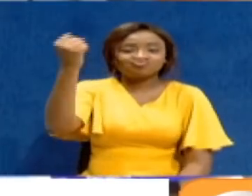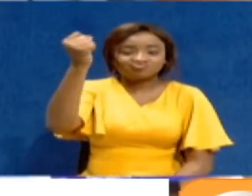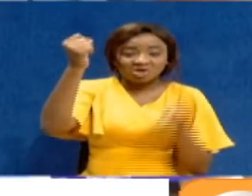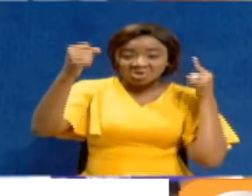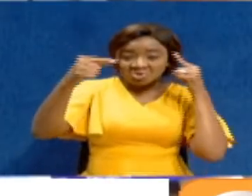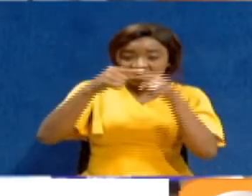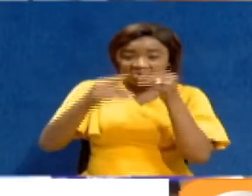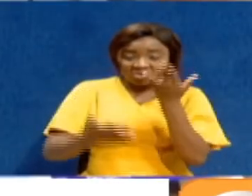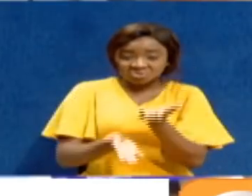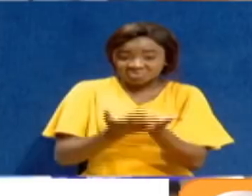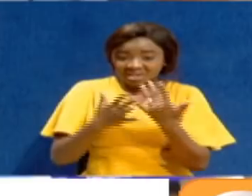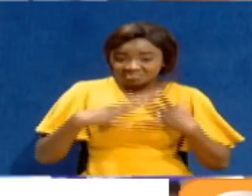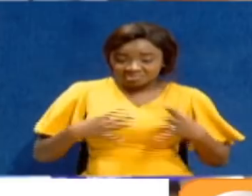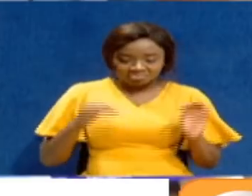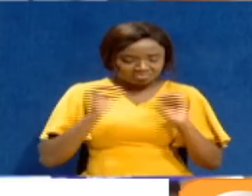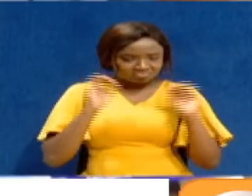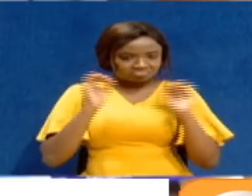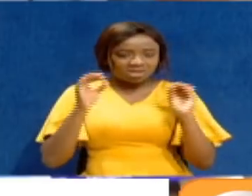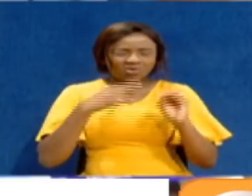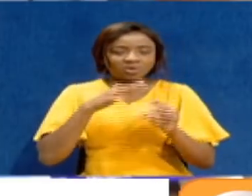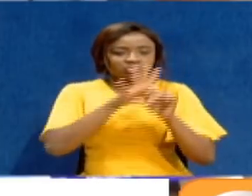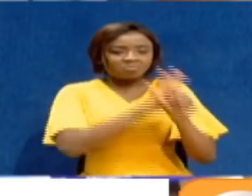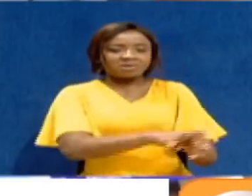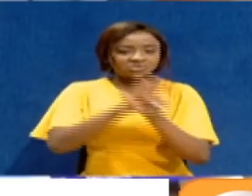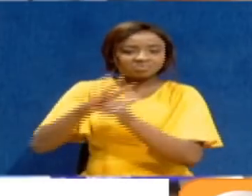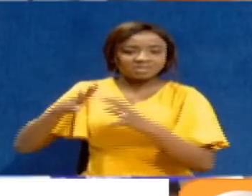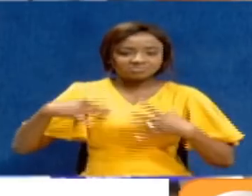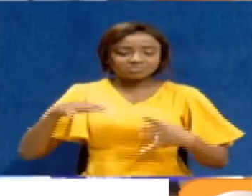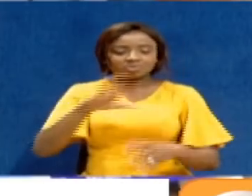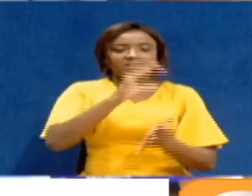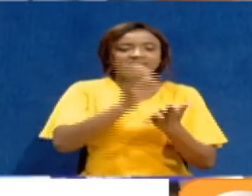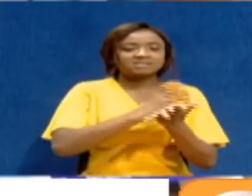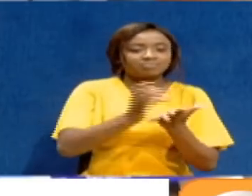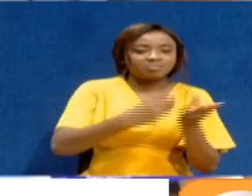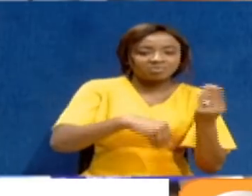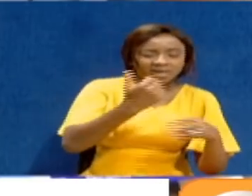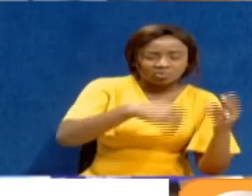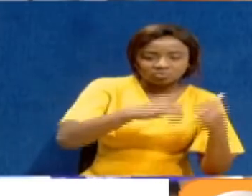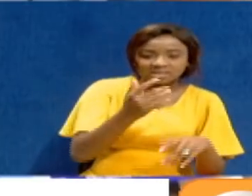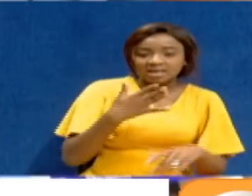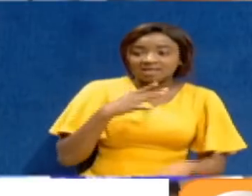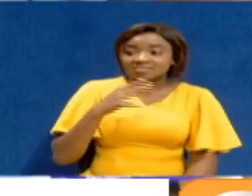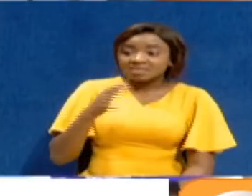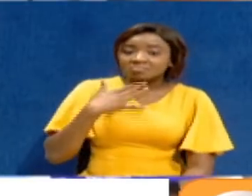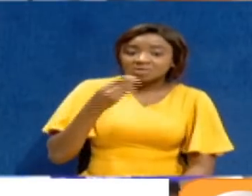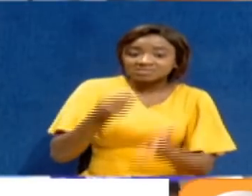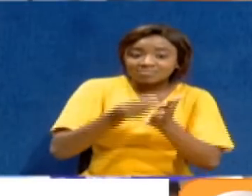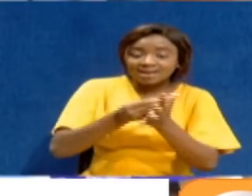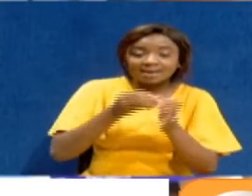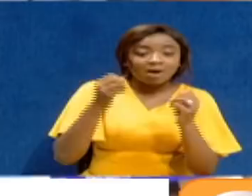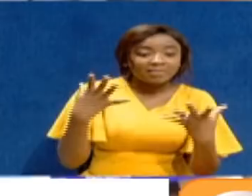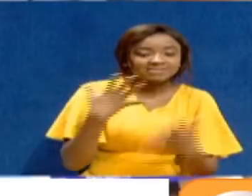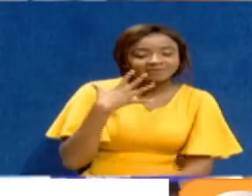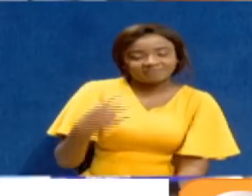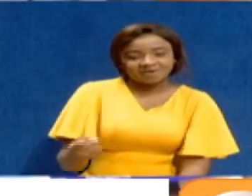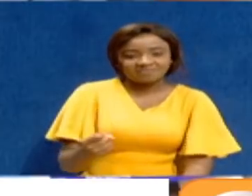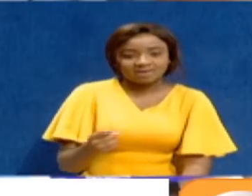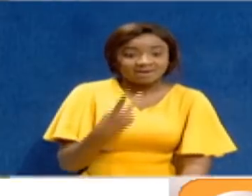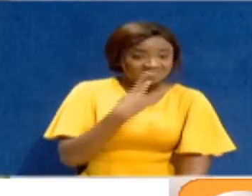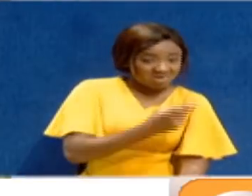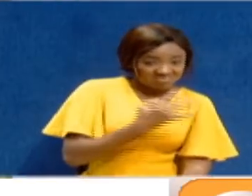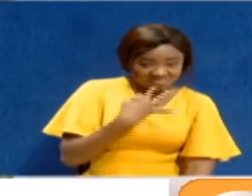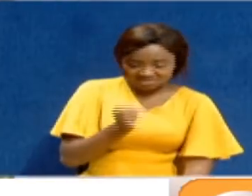kusumbua watu, kwa mapombe, wapi, kuokota pesa, wataki 200, wataki 300,